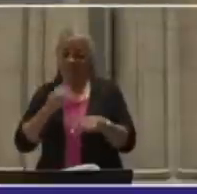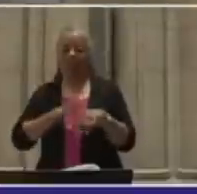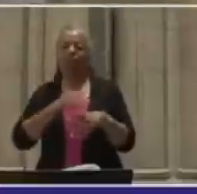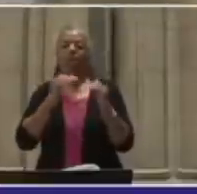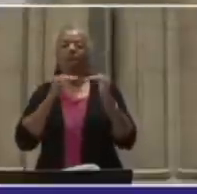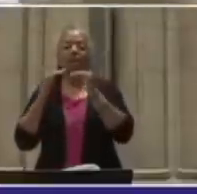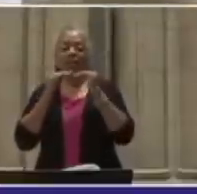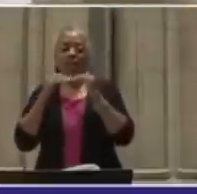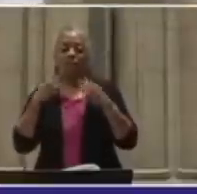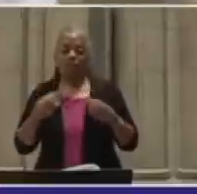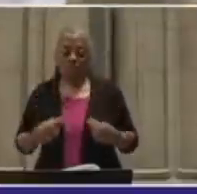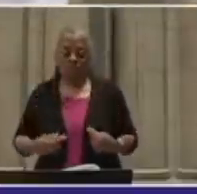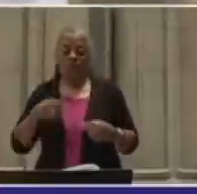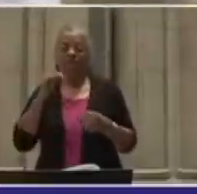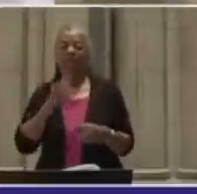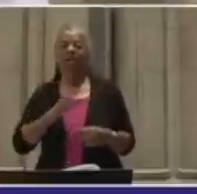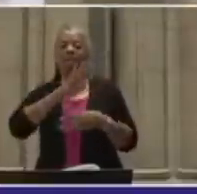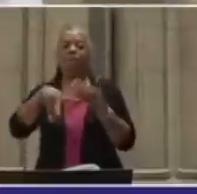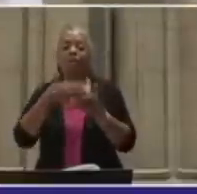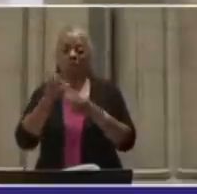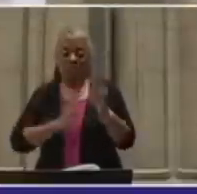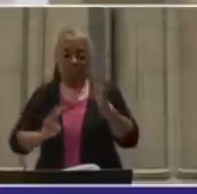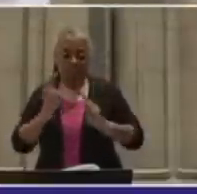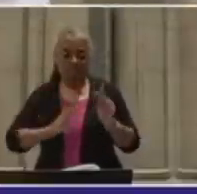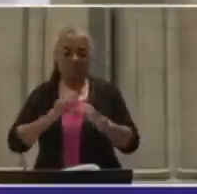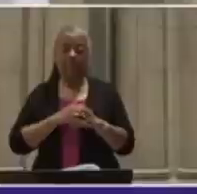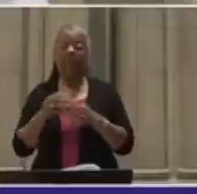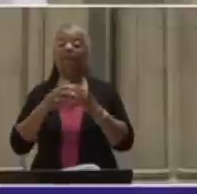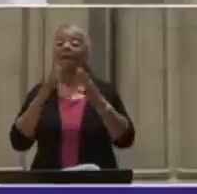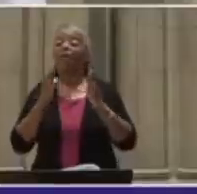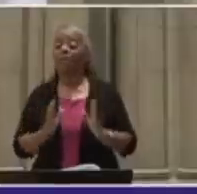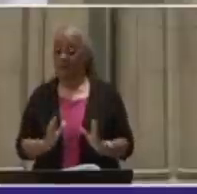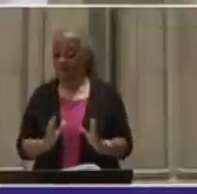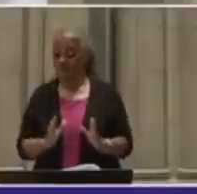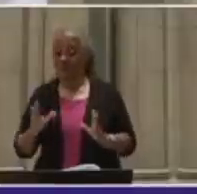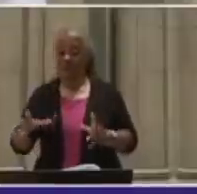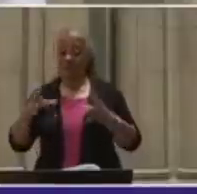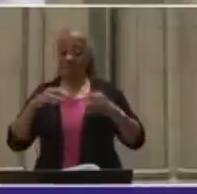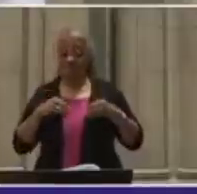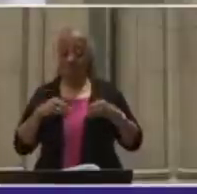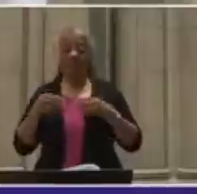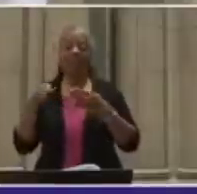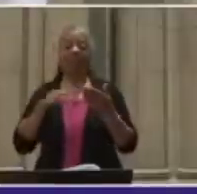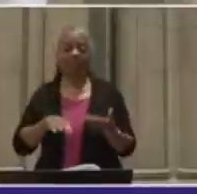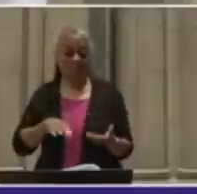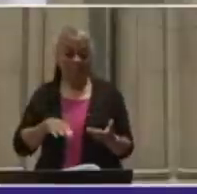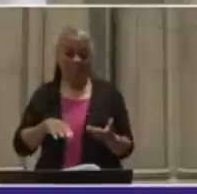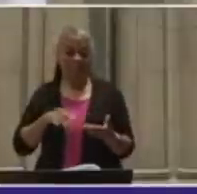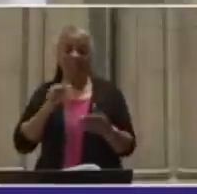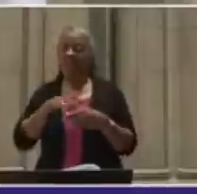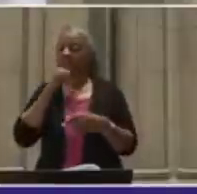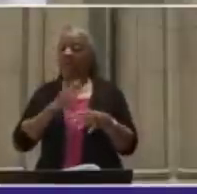the equal humanity of all people. America, accepting death isn't